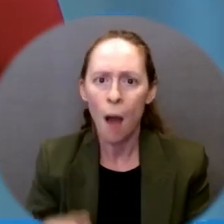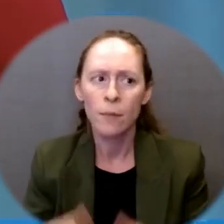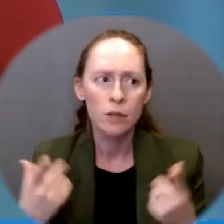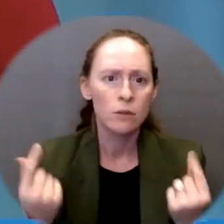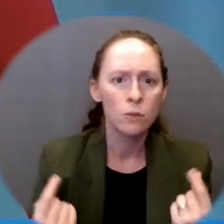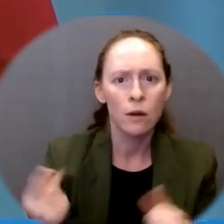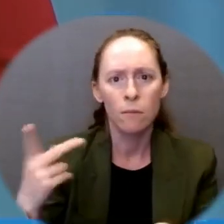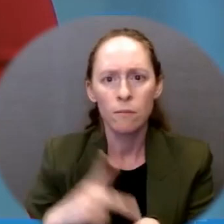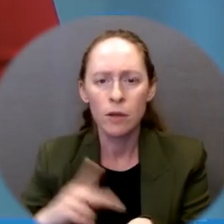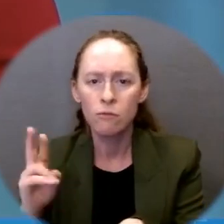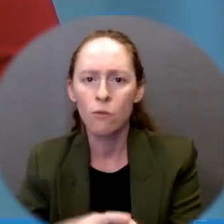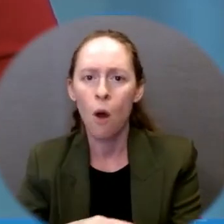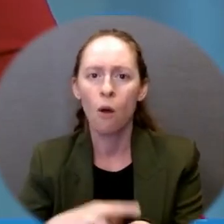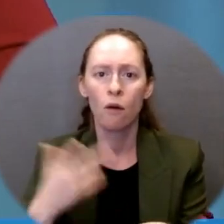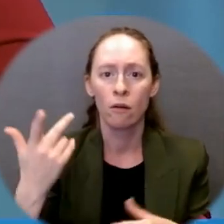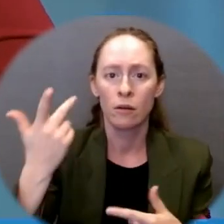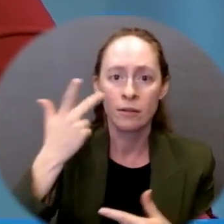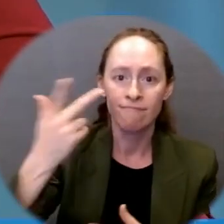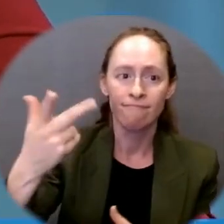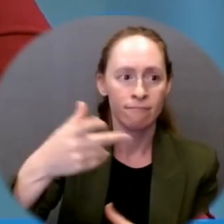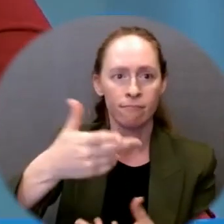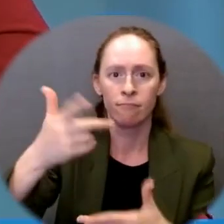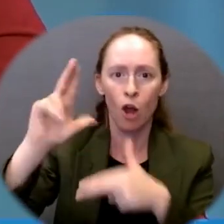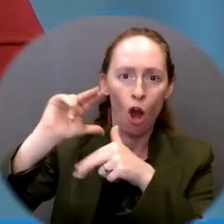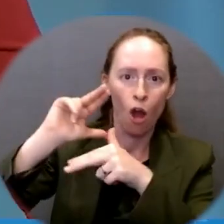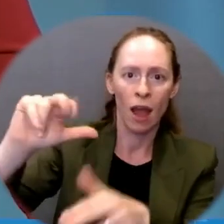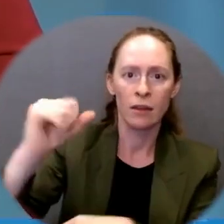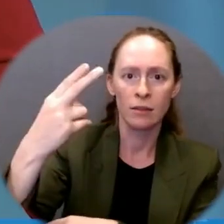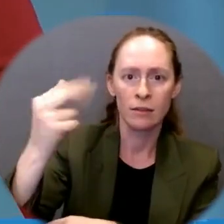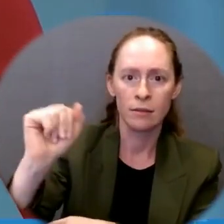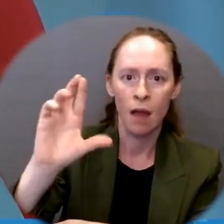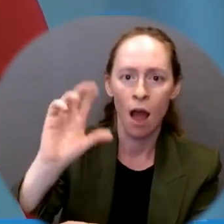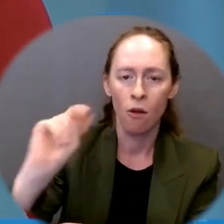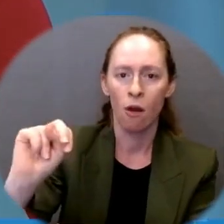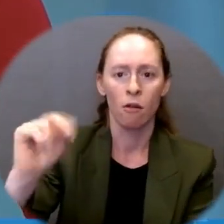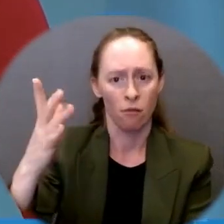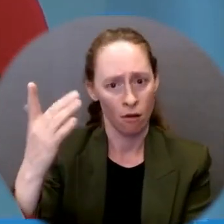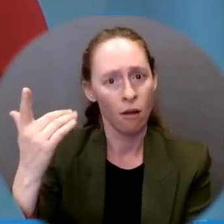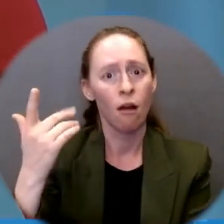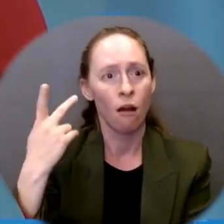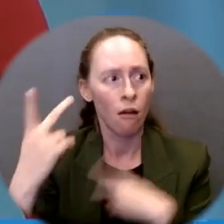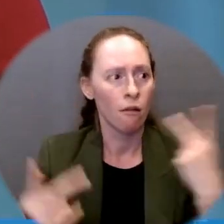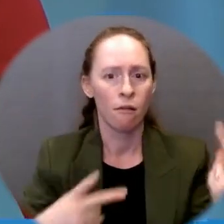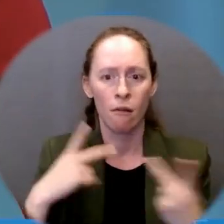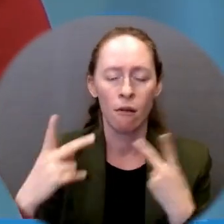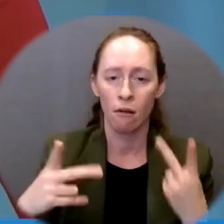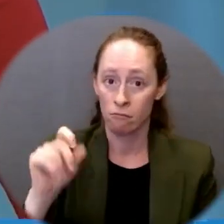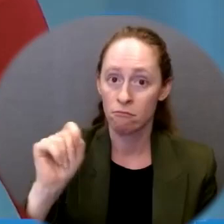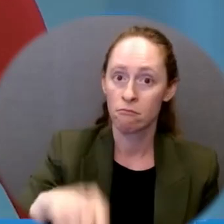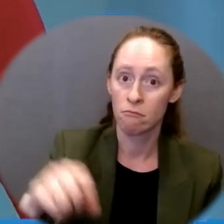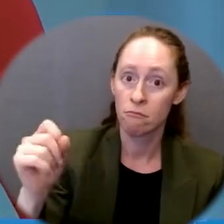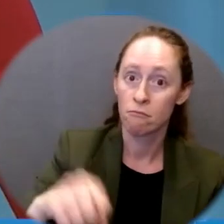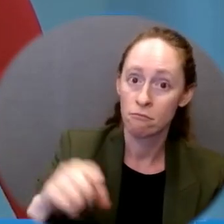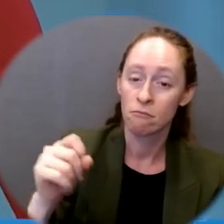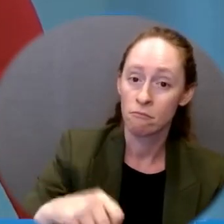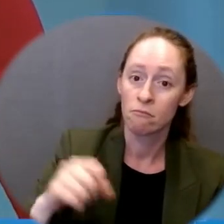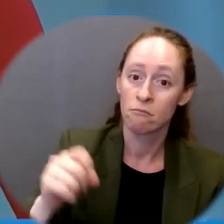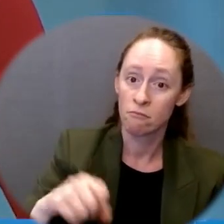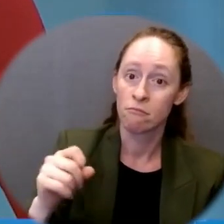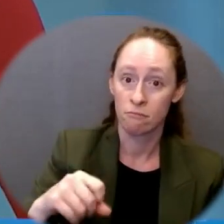are going through, what may happen in this hurricane season. A lot of that is going to be